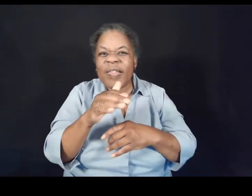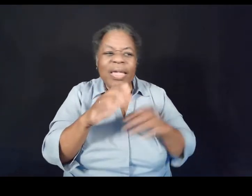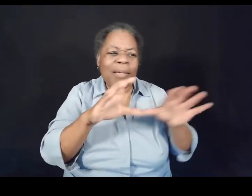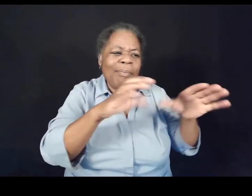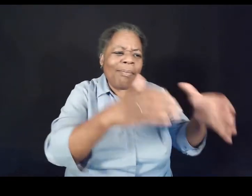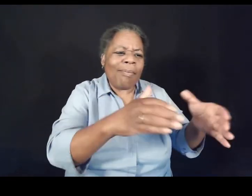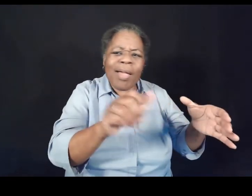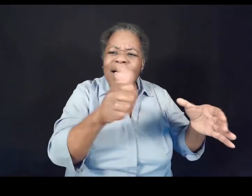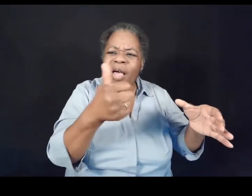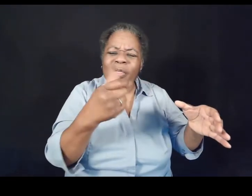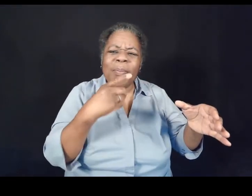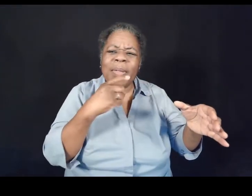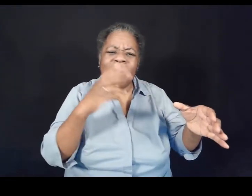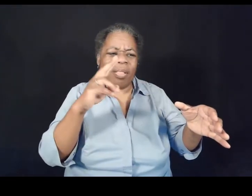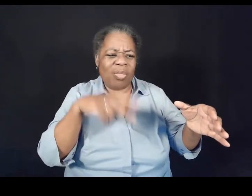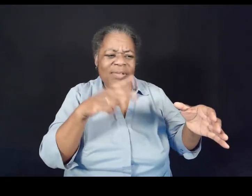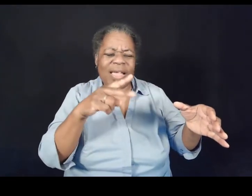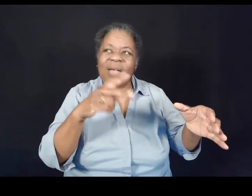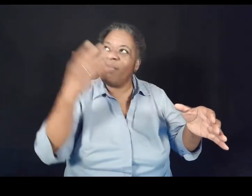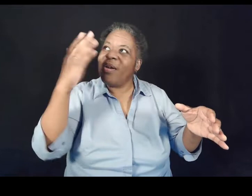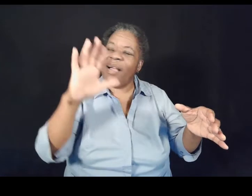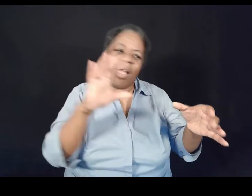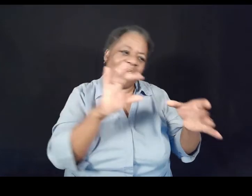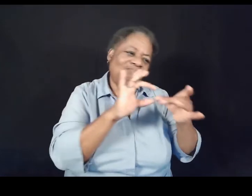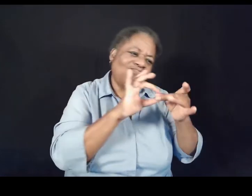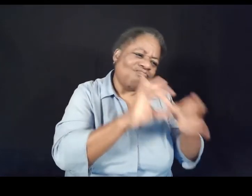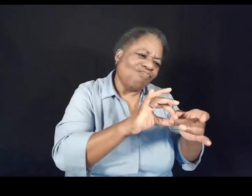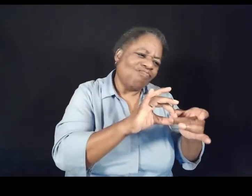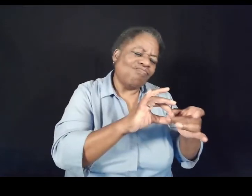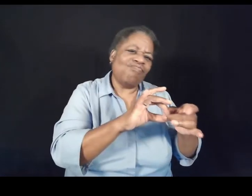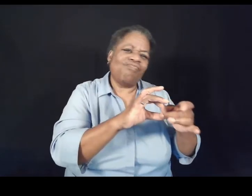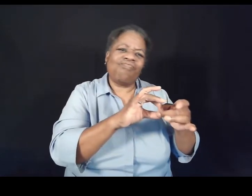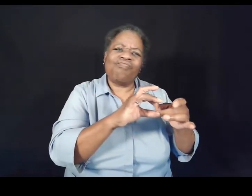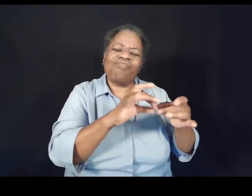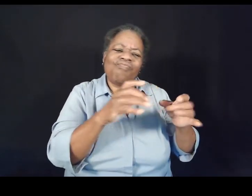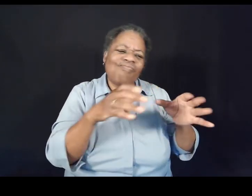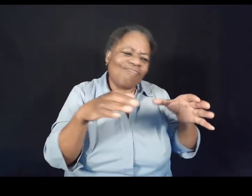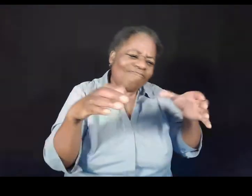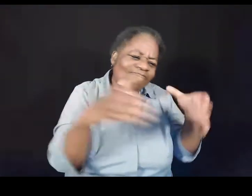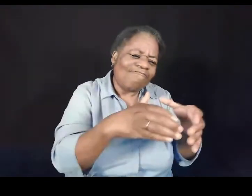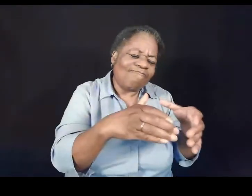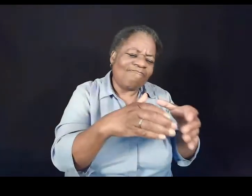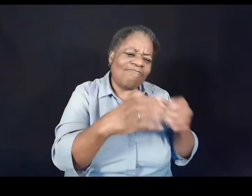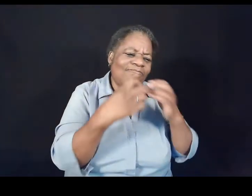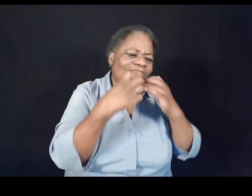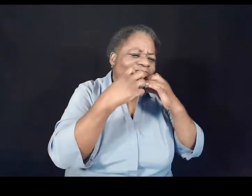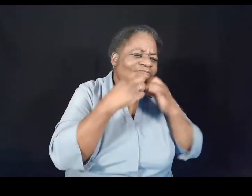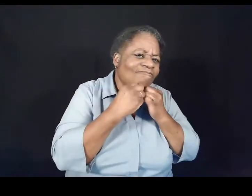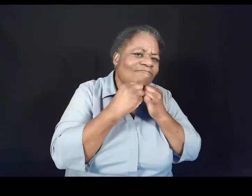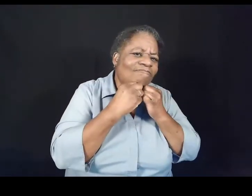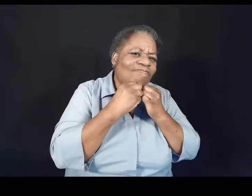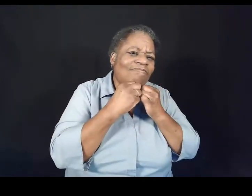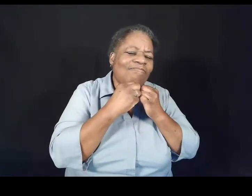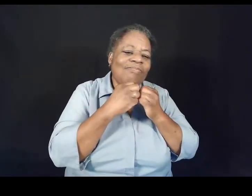people. The overlooked, the marginalized, the under-resourced. Look with me at